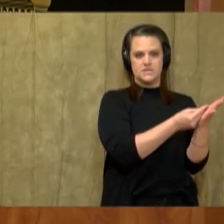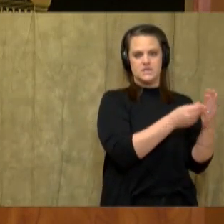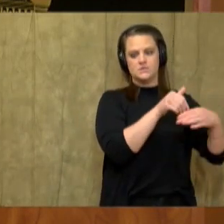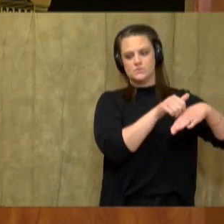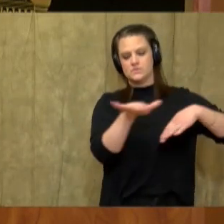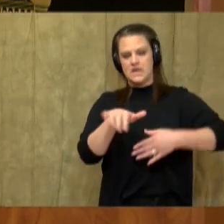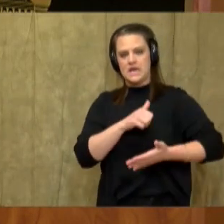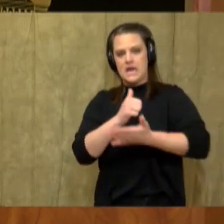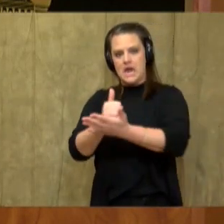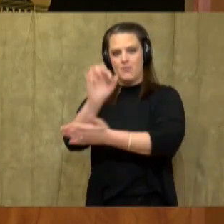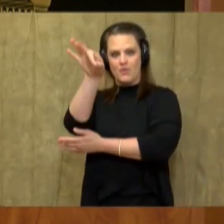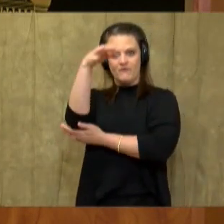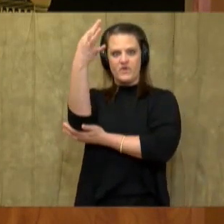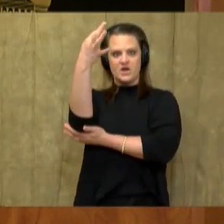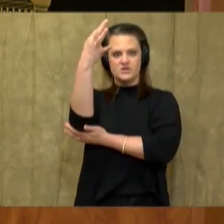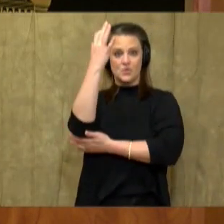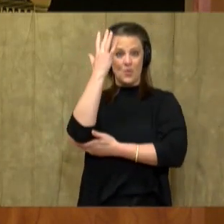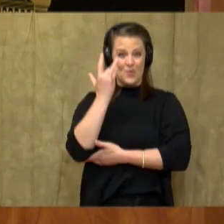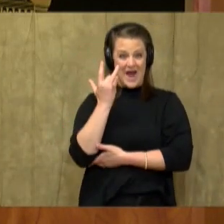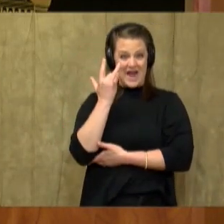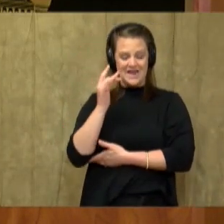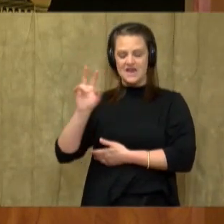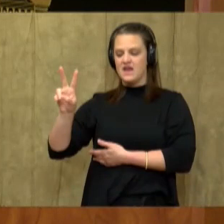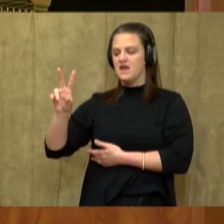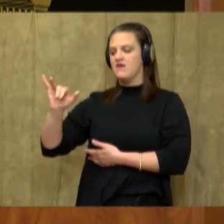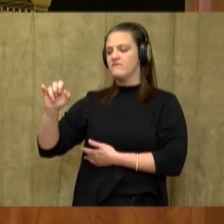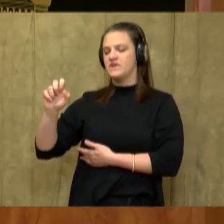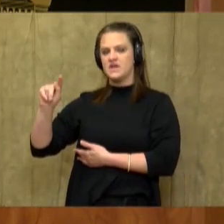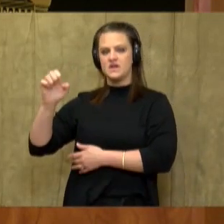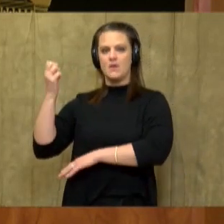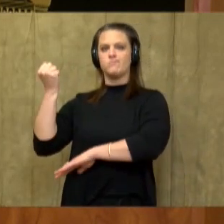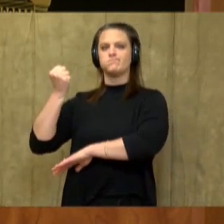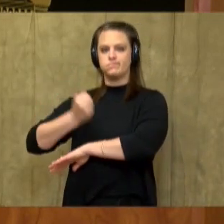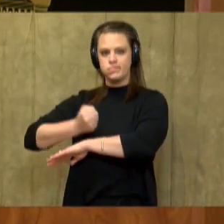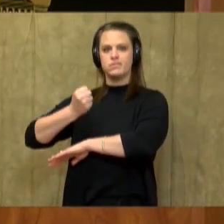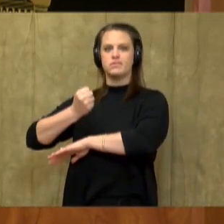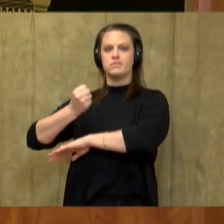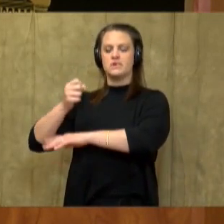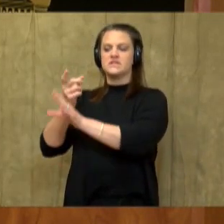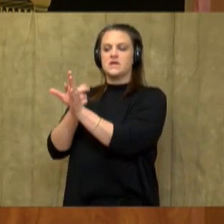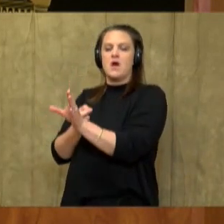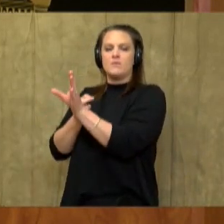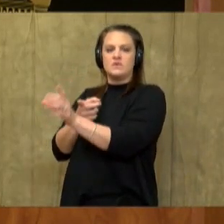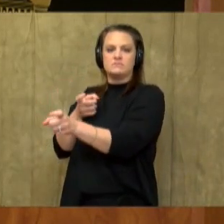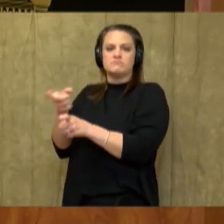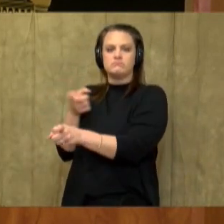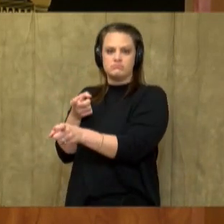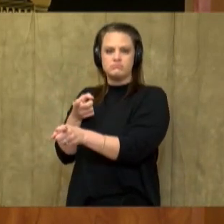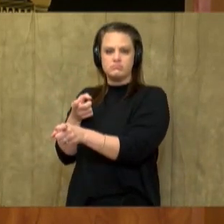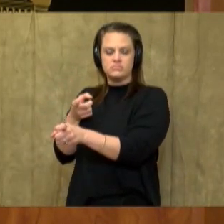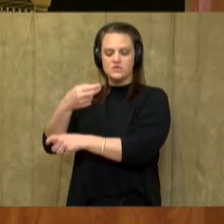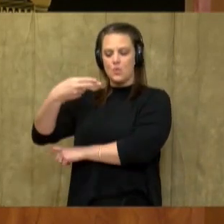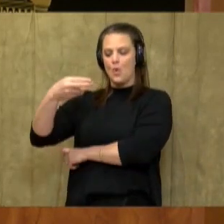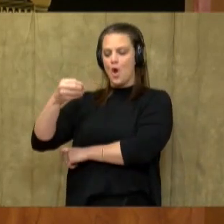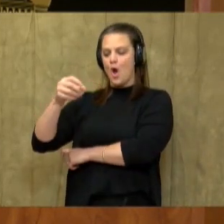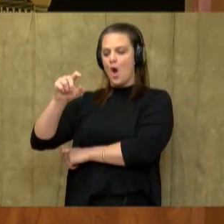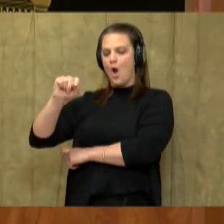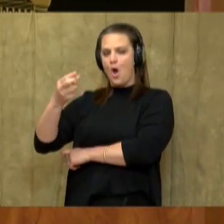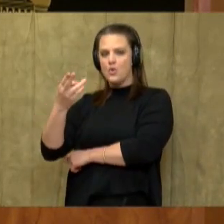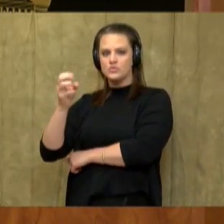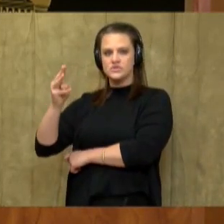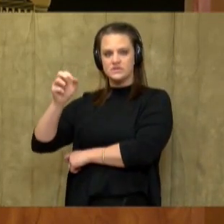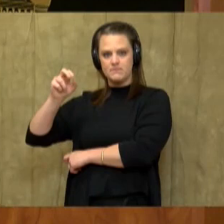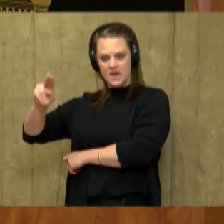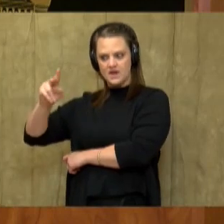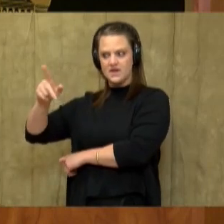we don't want to see Vietnam fall to communist rule. And Ho Chi Minh was a